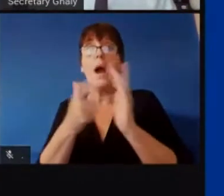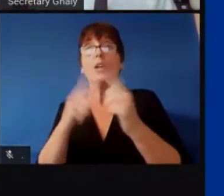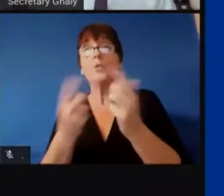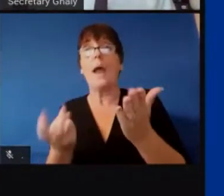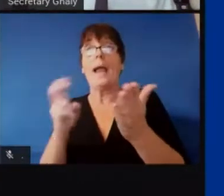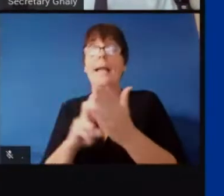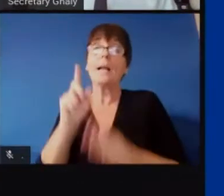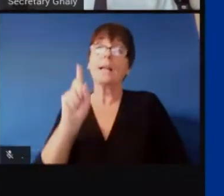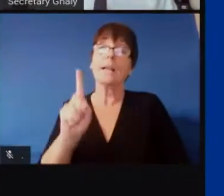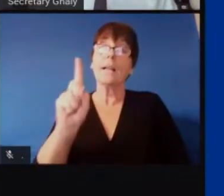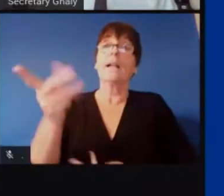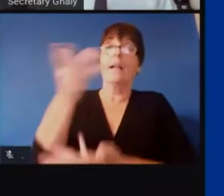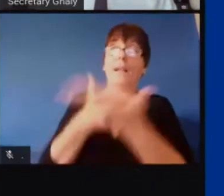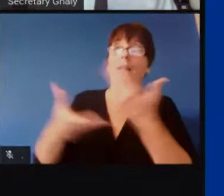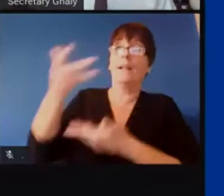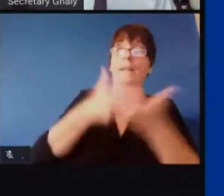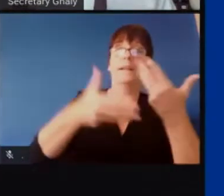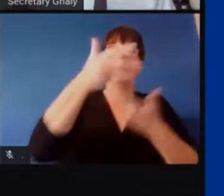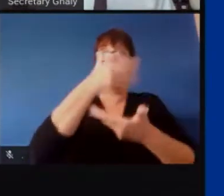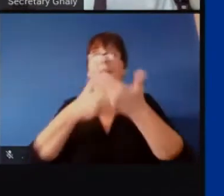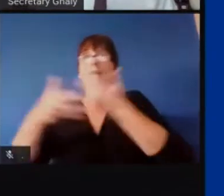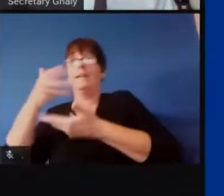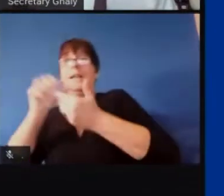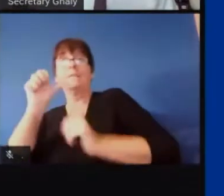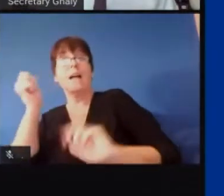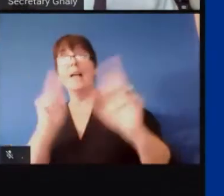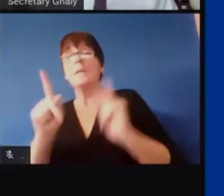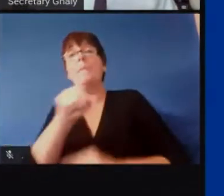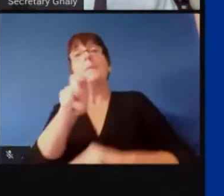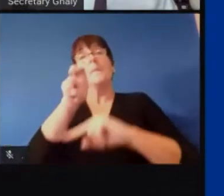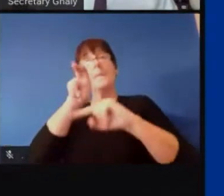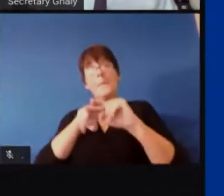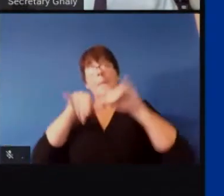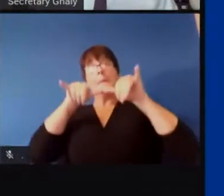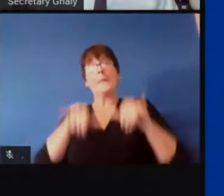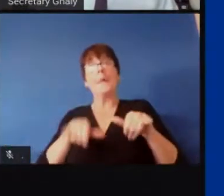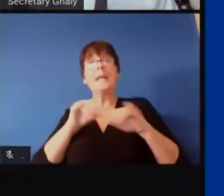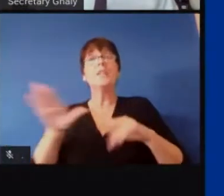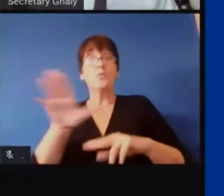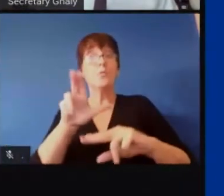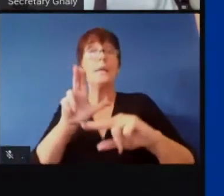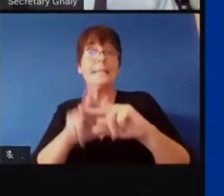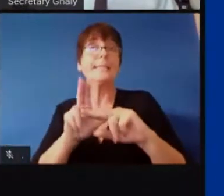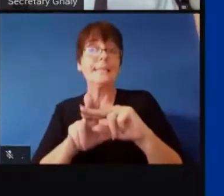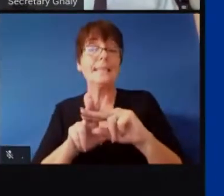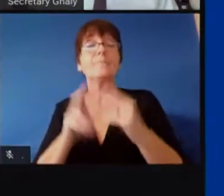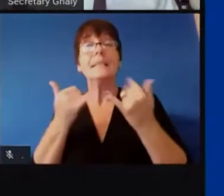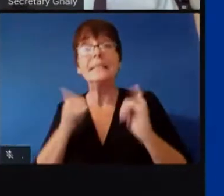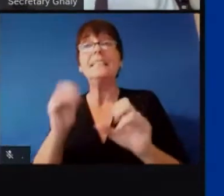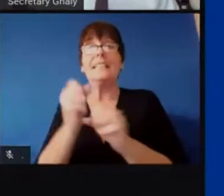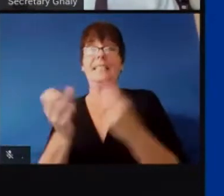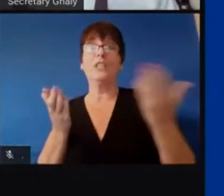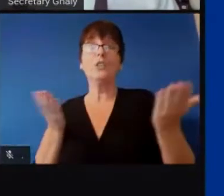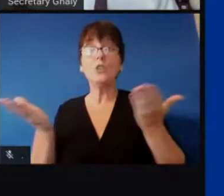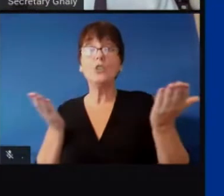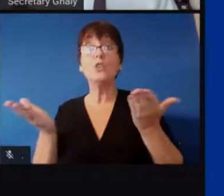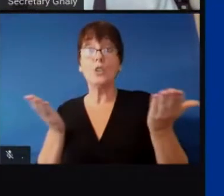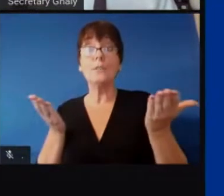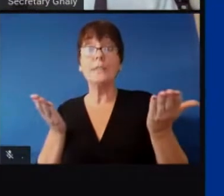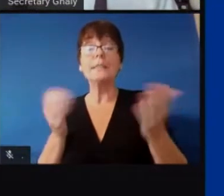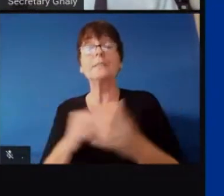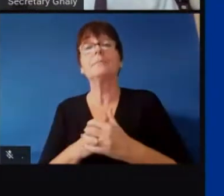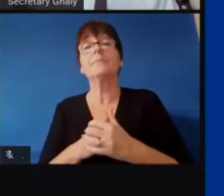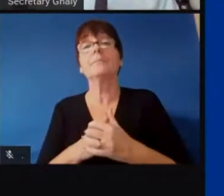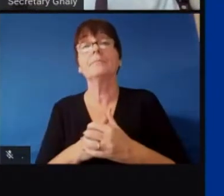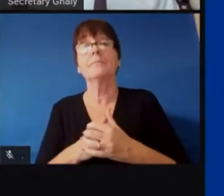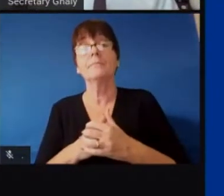up, mix around a concourse or a different part of a venue in order to get food or use